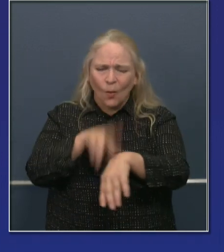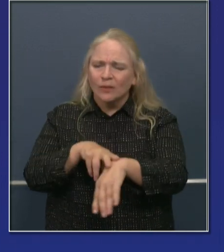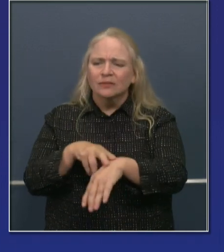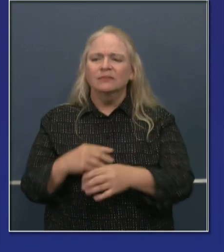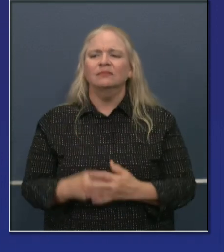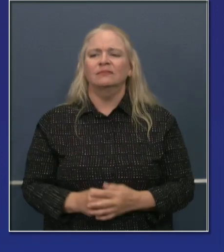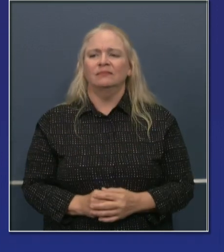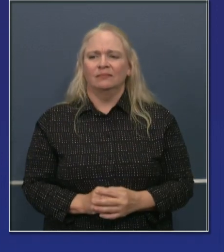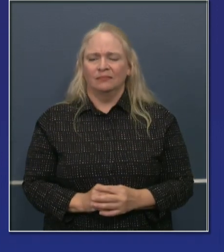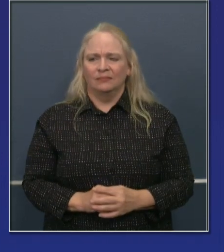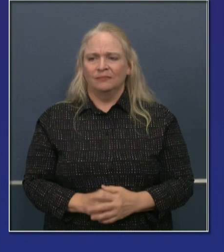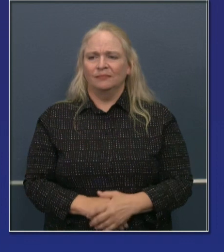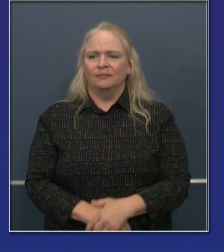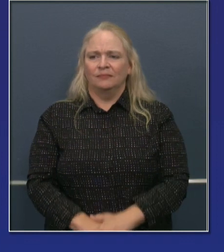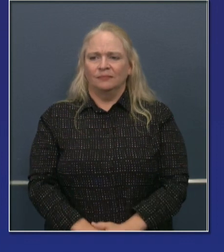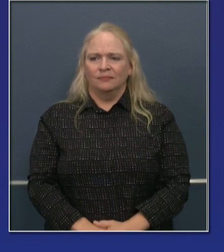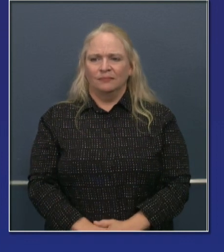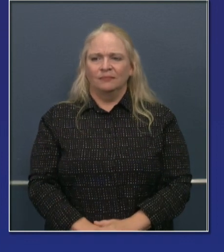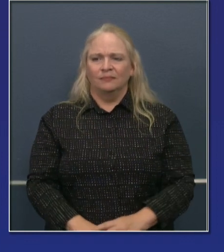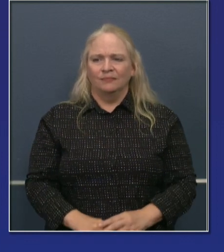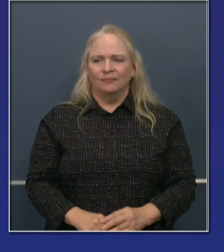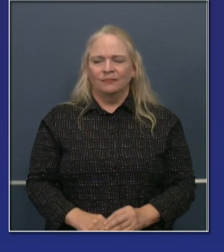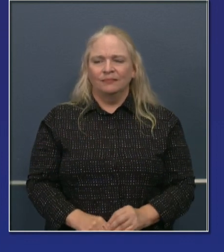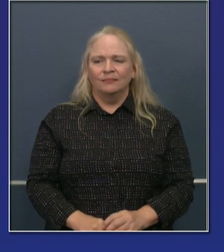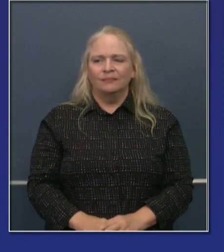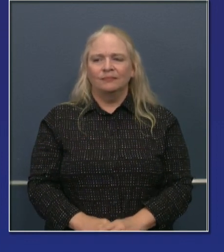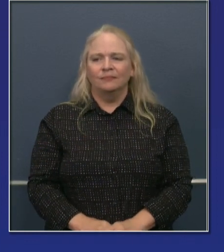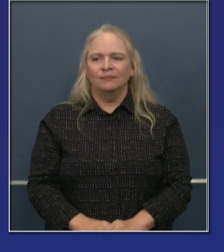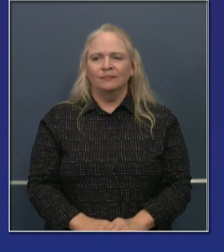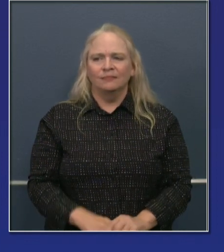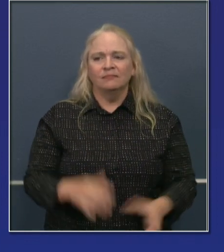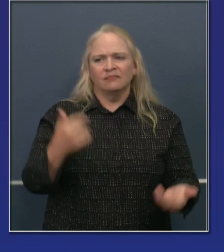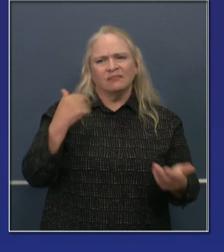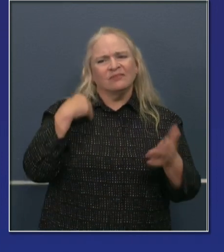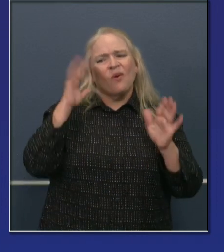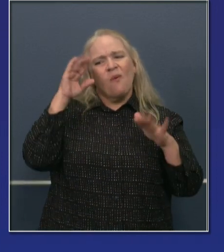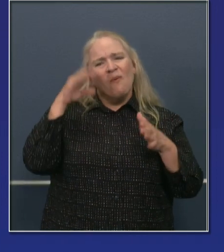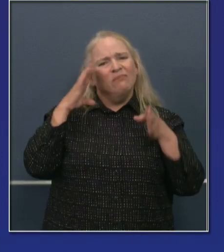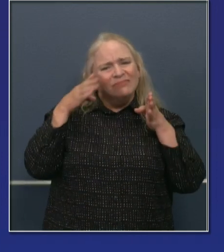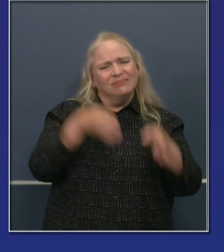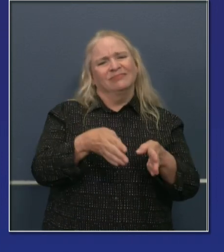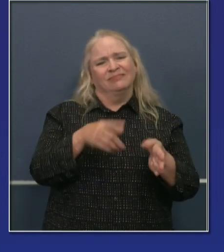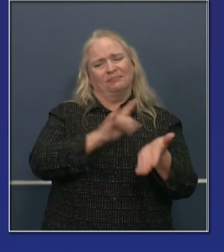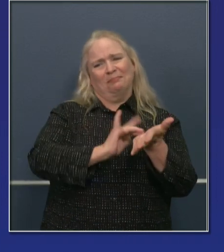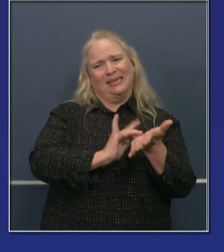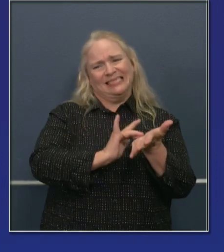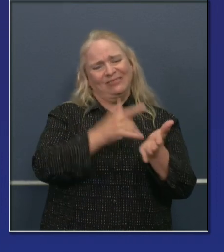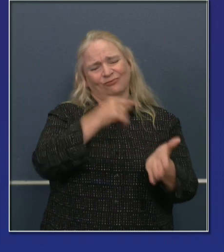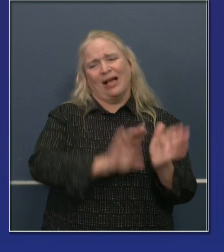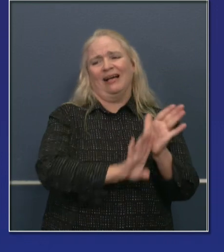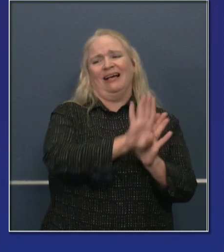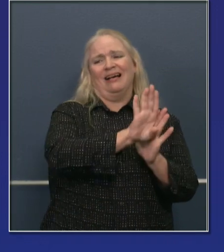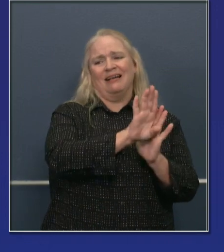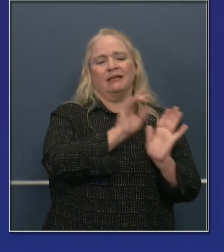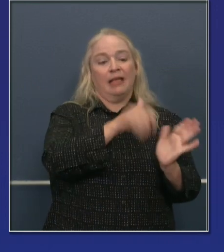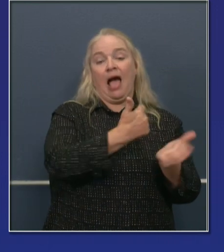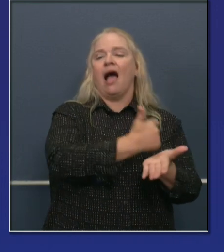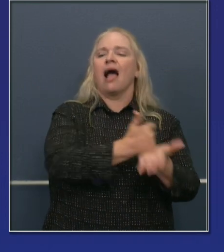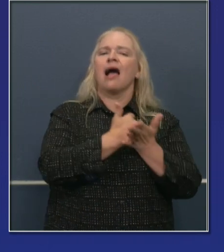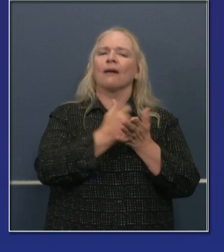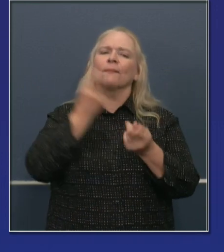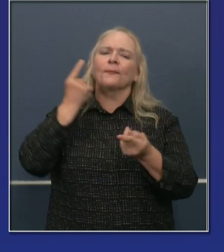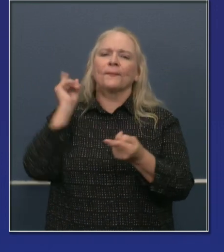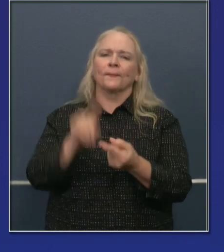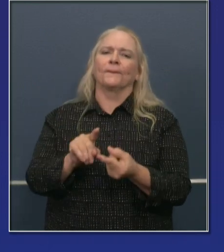interesting opportunities to advance therapeutics that can mitigate the morbidity, not just the mortality of